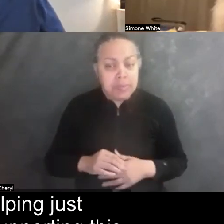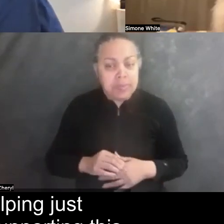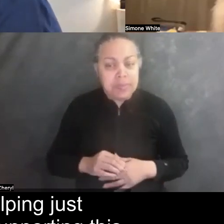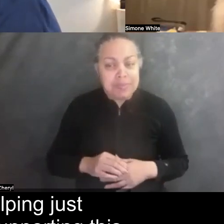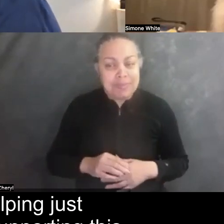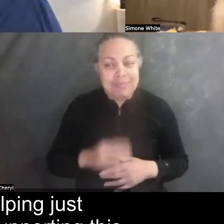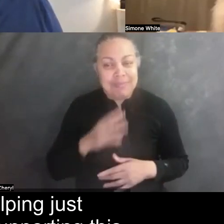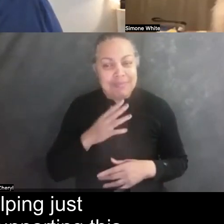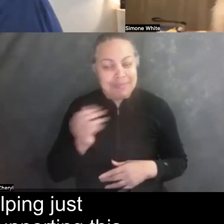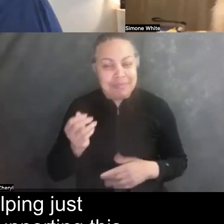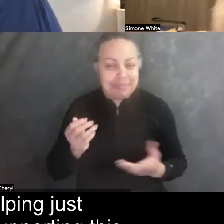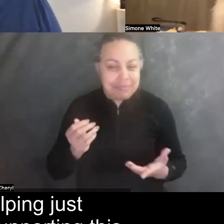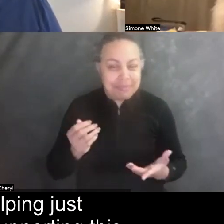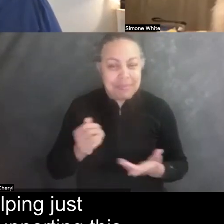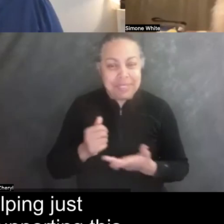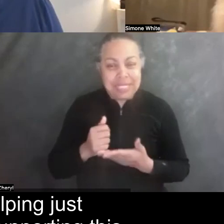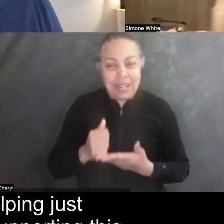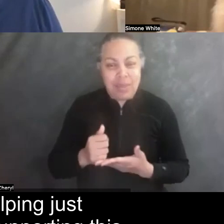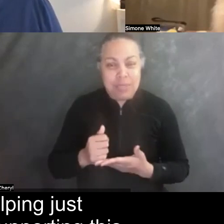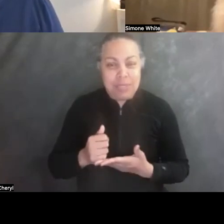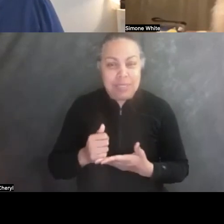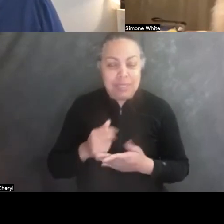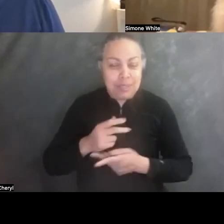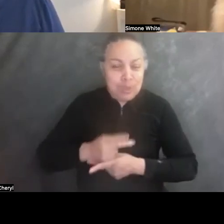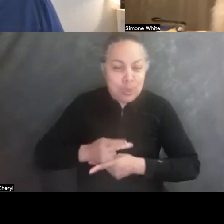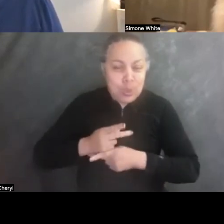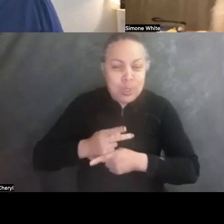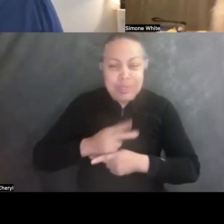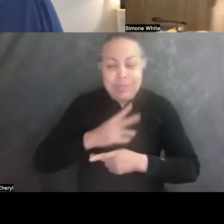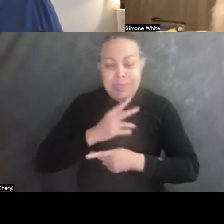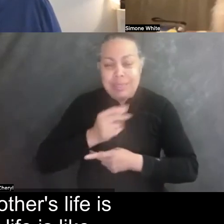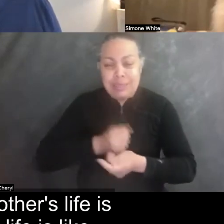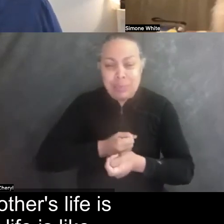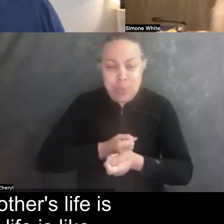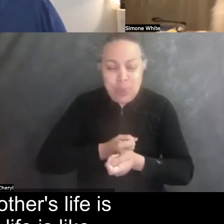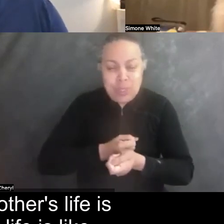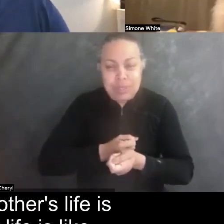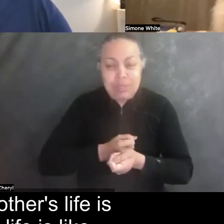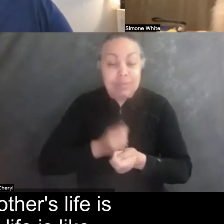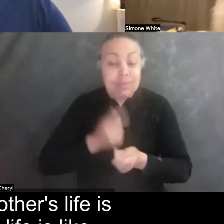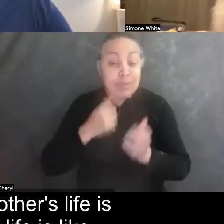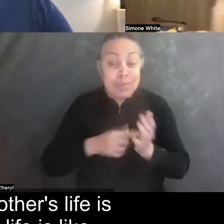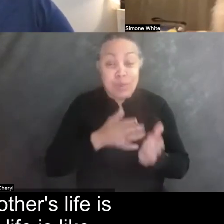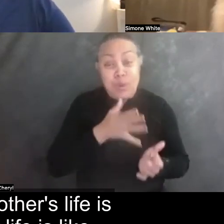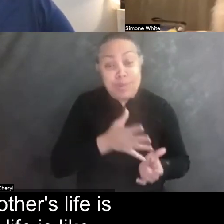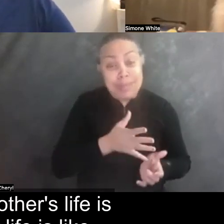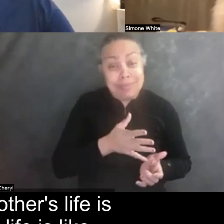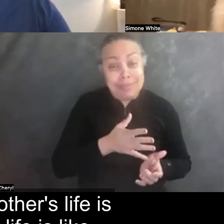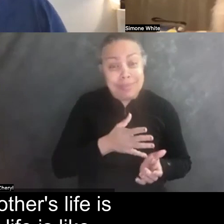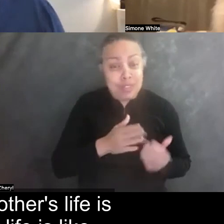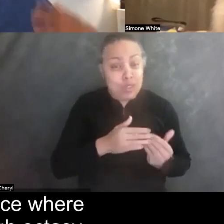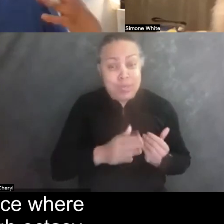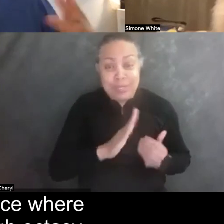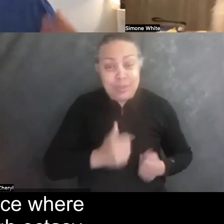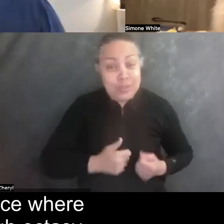also helping just stewarding and supporting this, like my grandmother's life is the rest of her life is